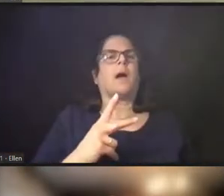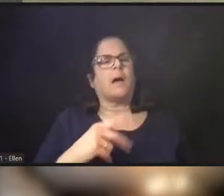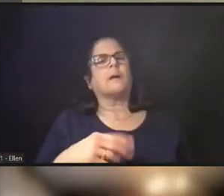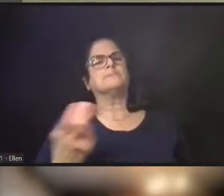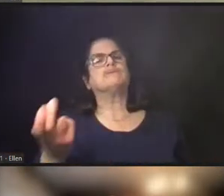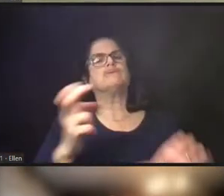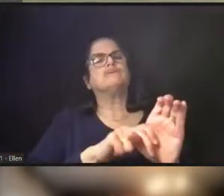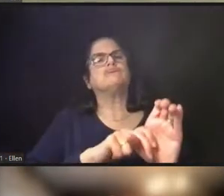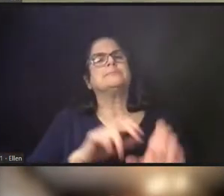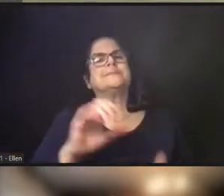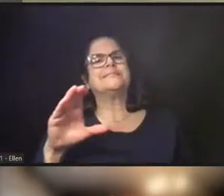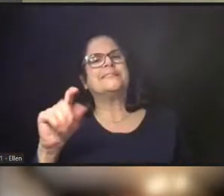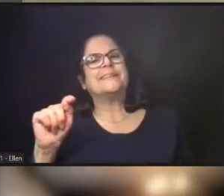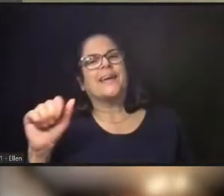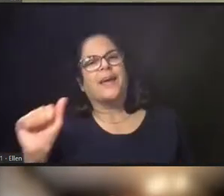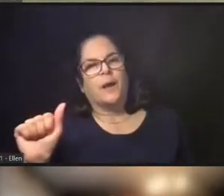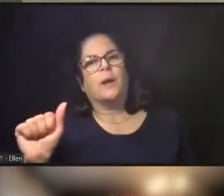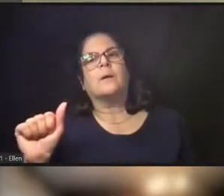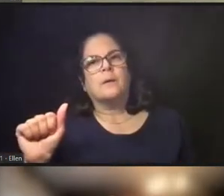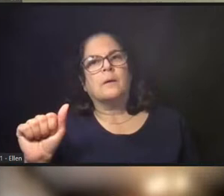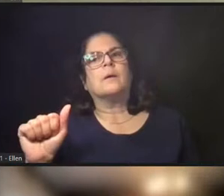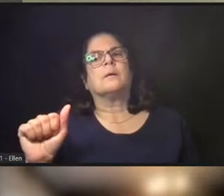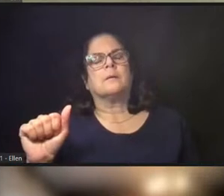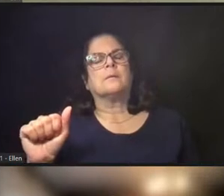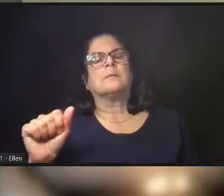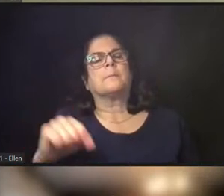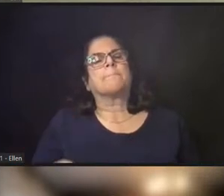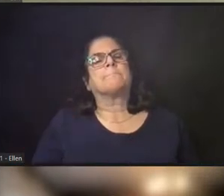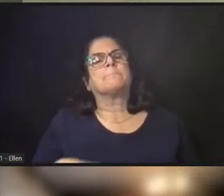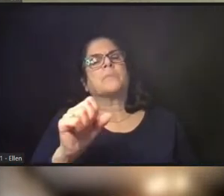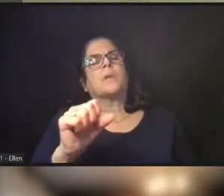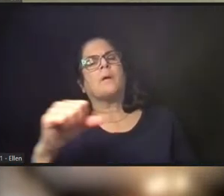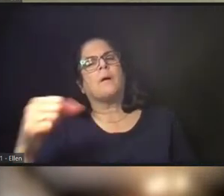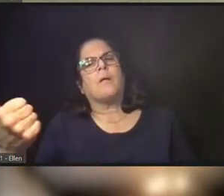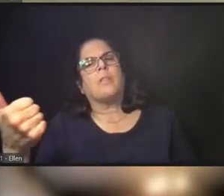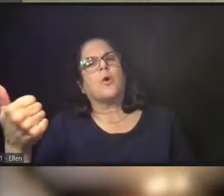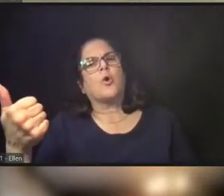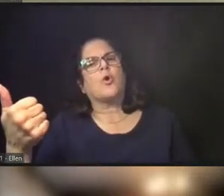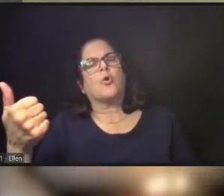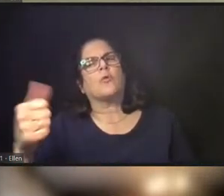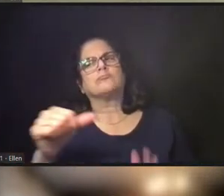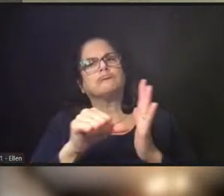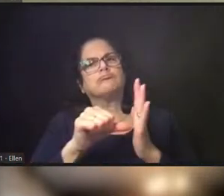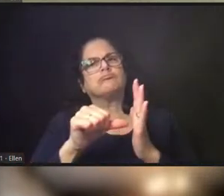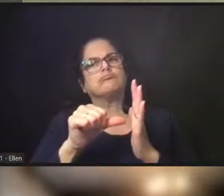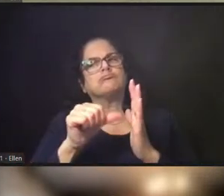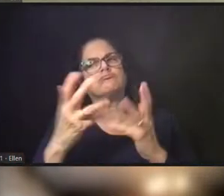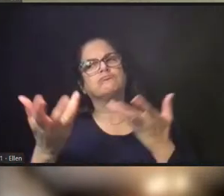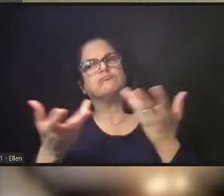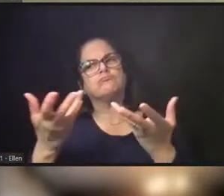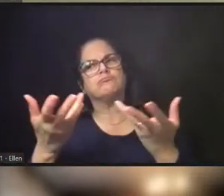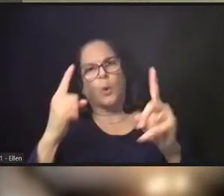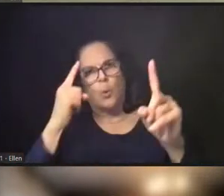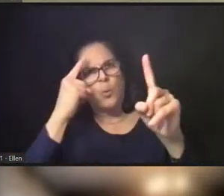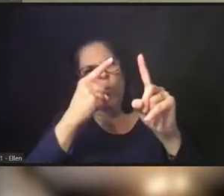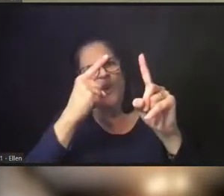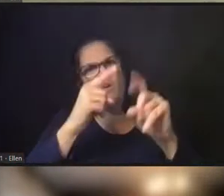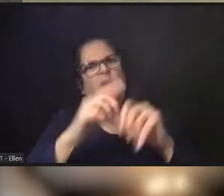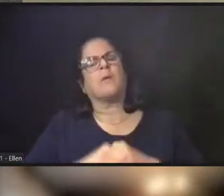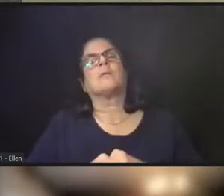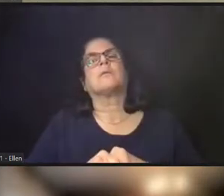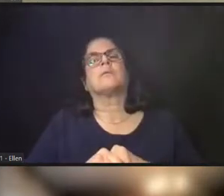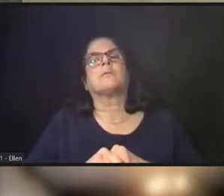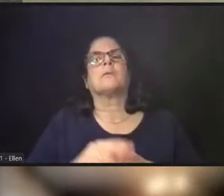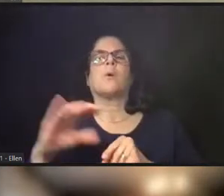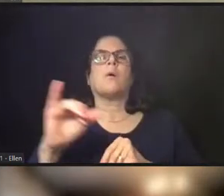swath of activities that we're going to be engaging in. The other focus that I would mention is that we're also